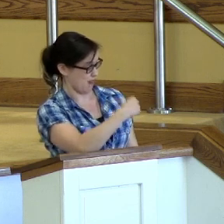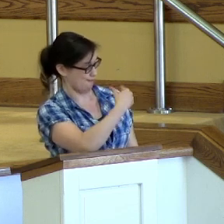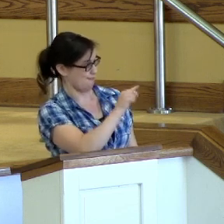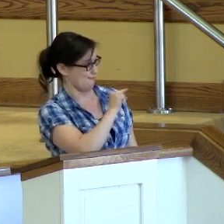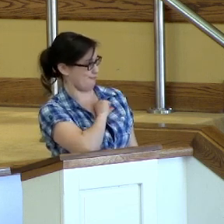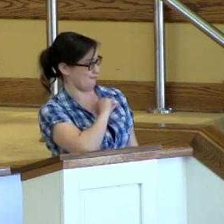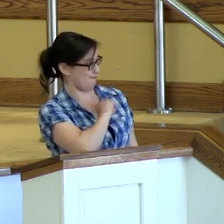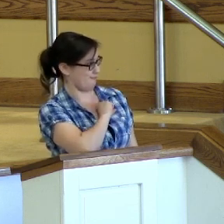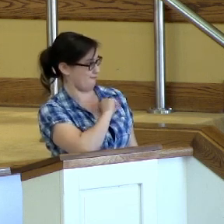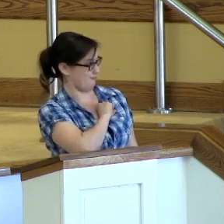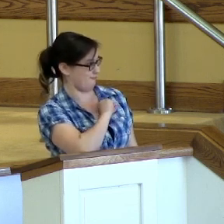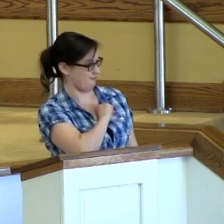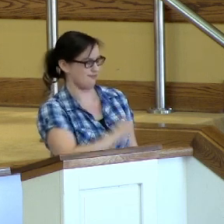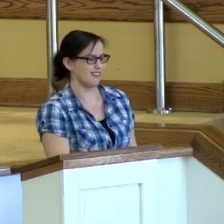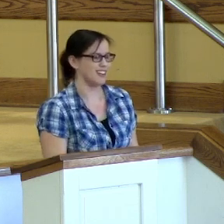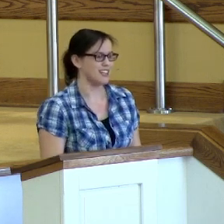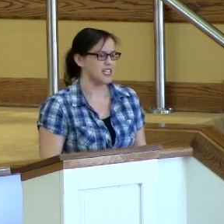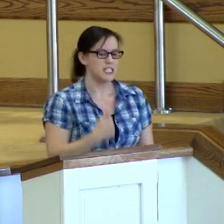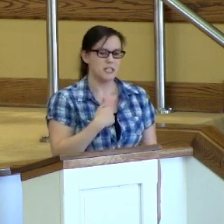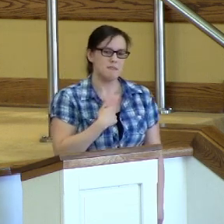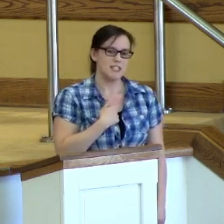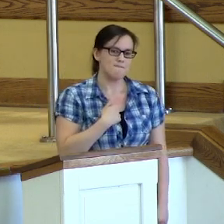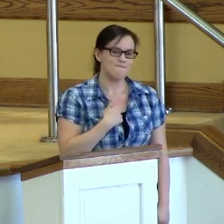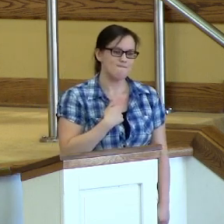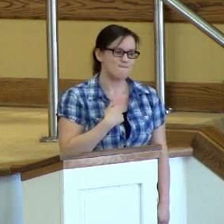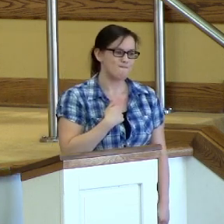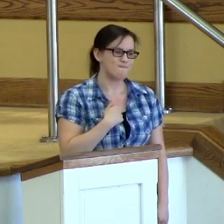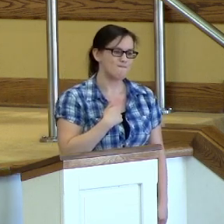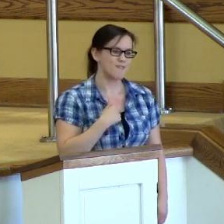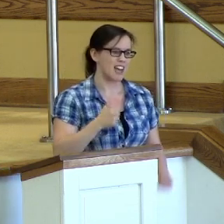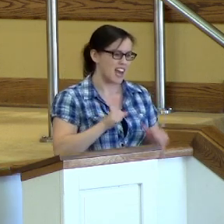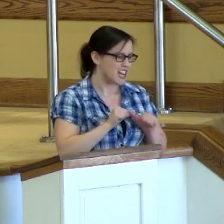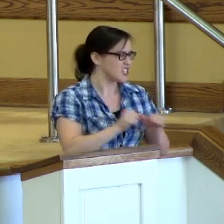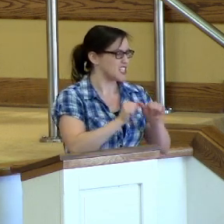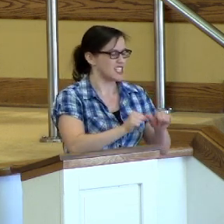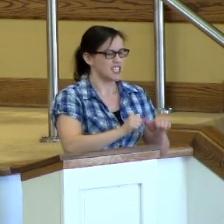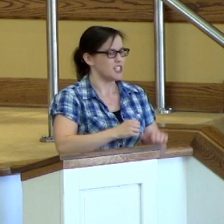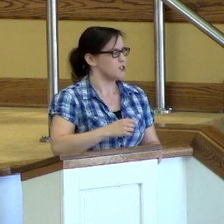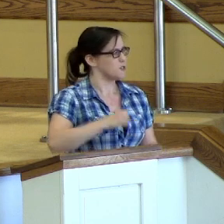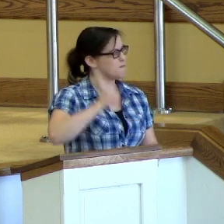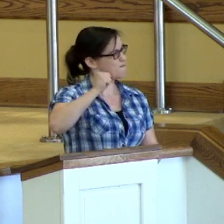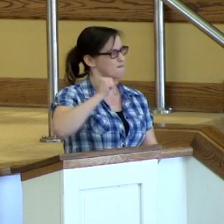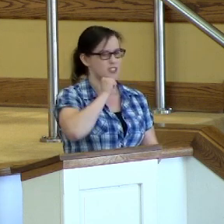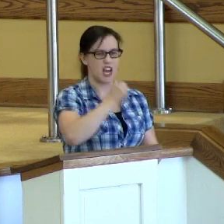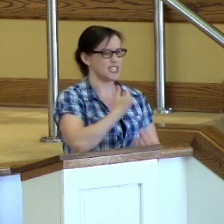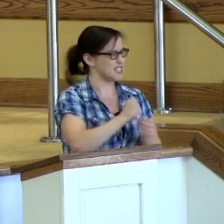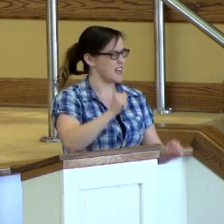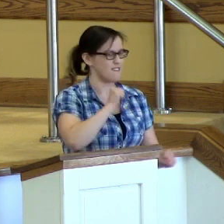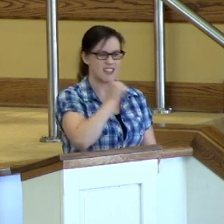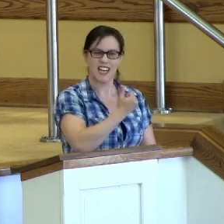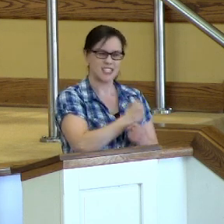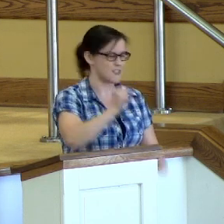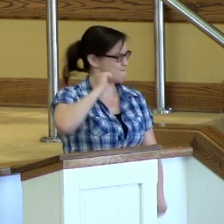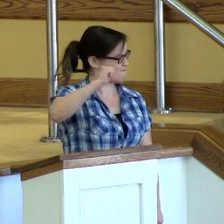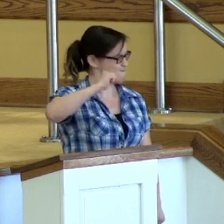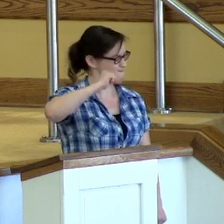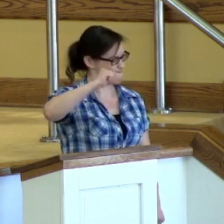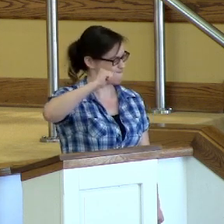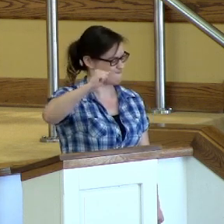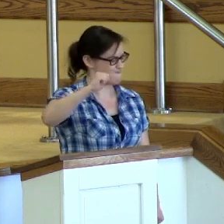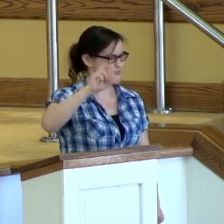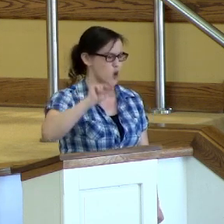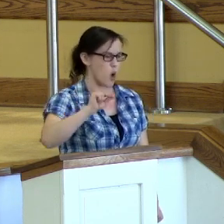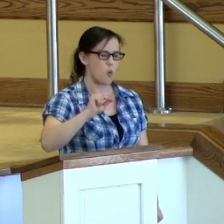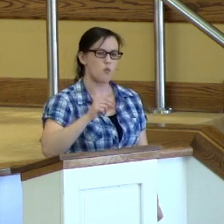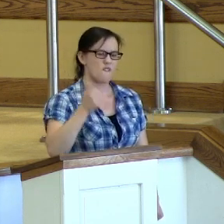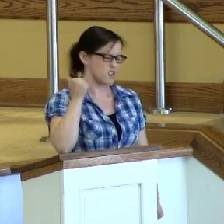surrendered at 10:30 on a Sunday night, somewhere about in this area, in Brother Riker's little trailer at his coffee